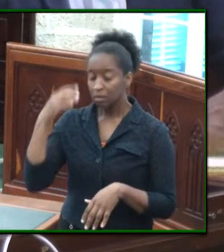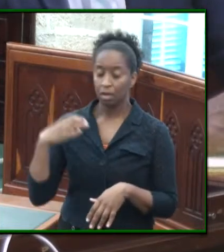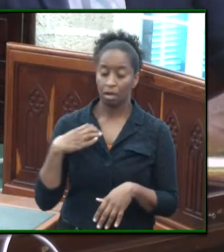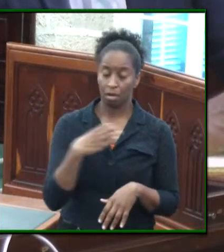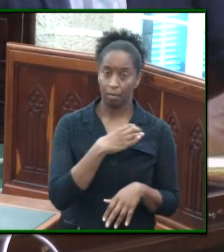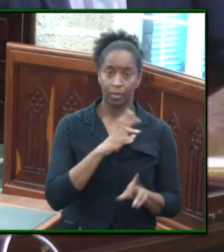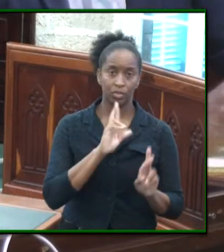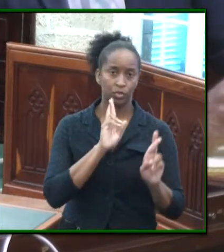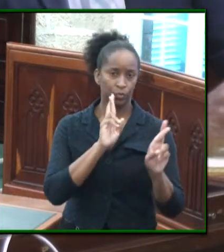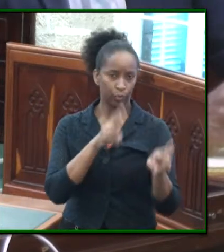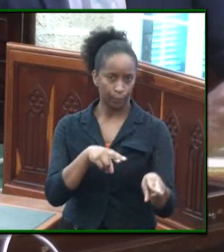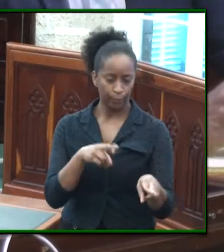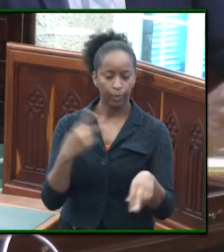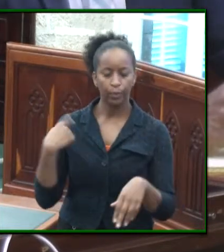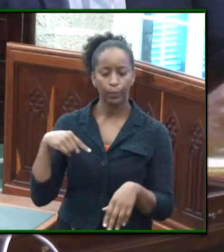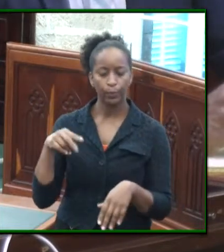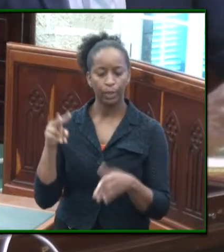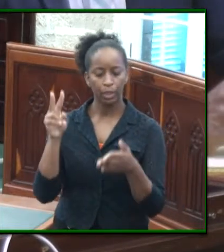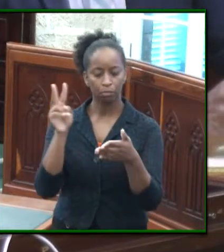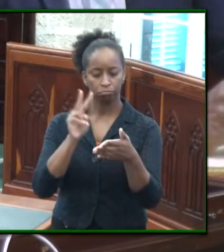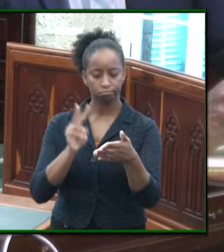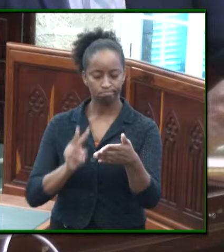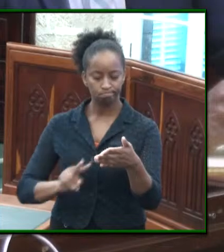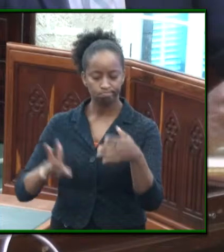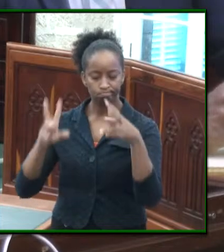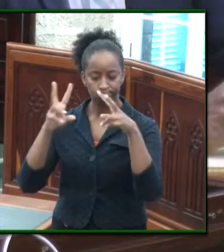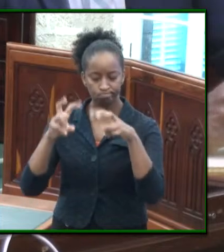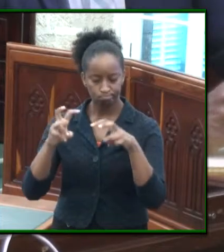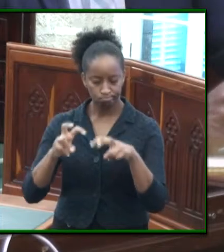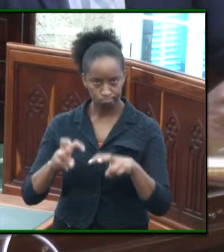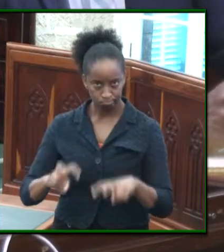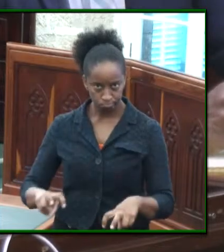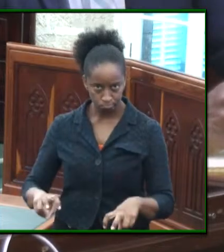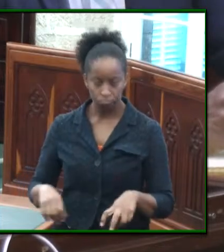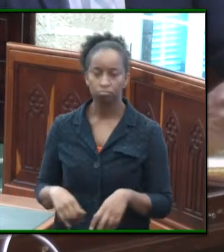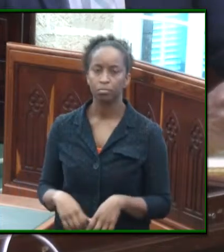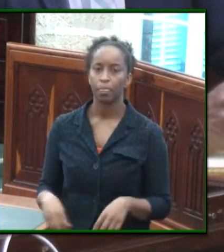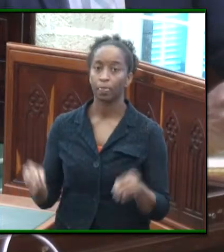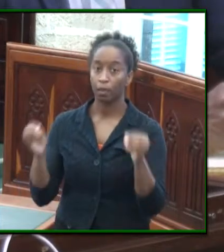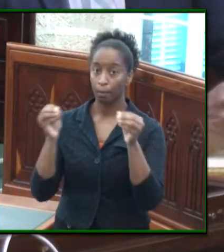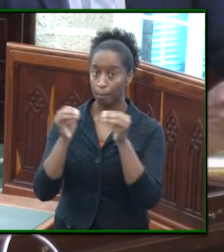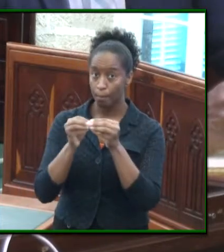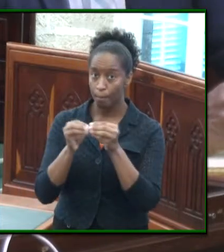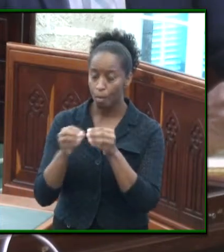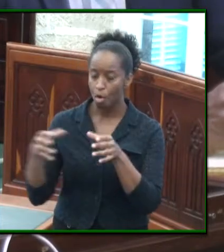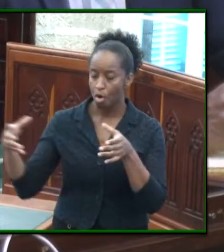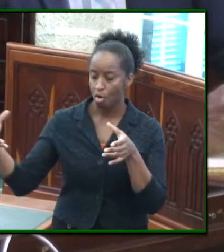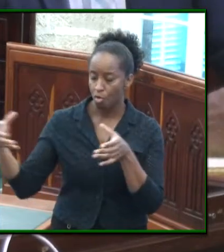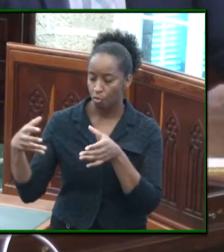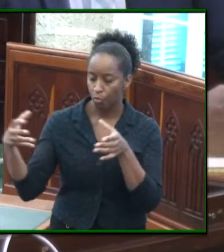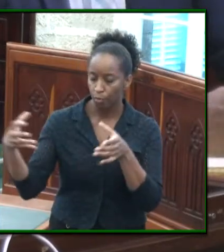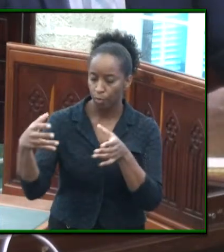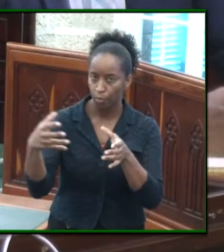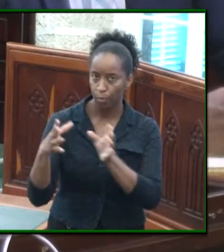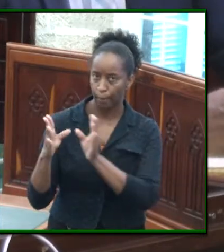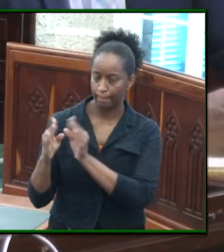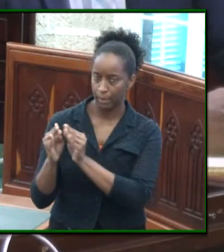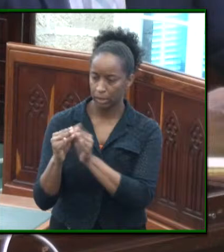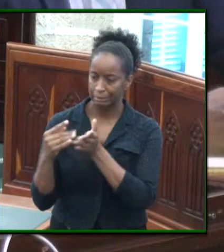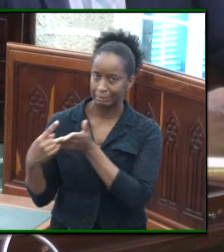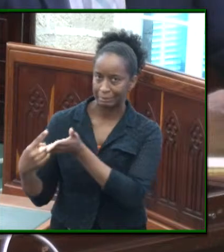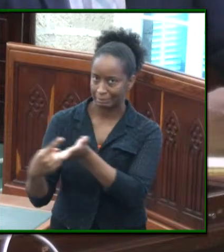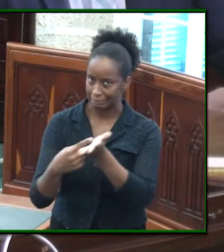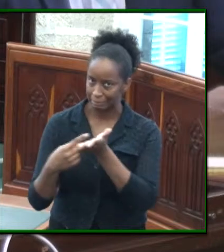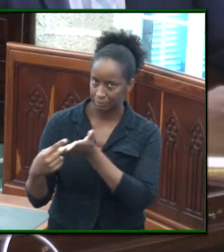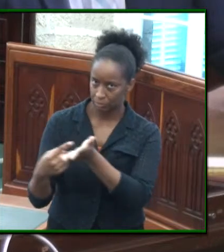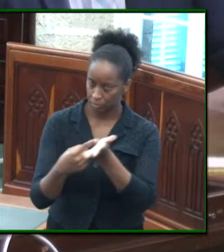further consultations, and seeing if that draft constitution as presented reflects